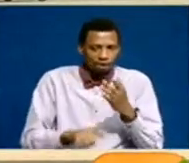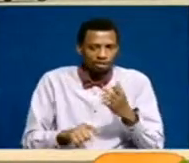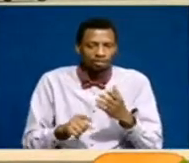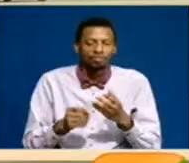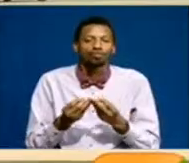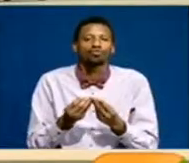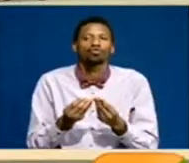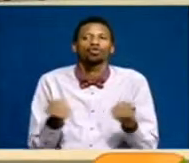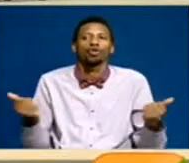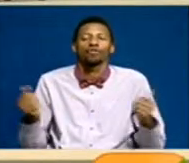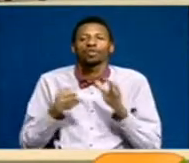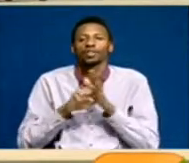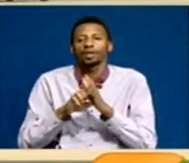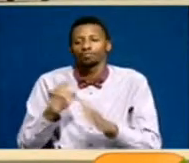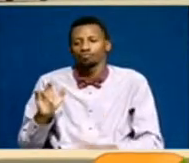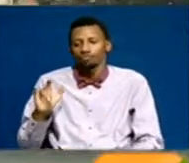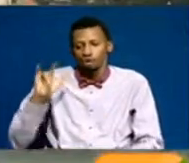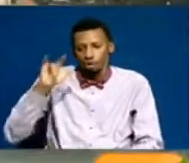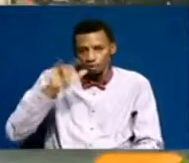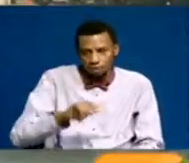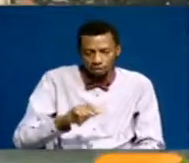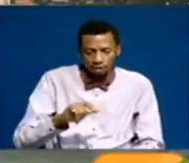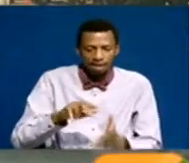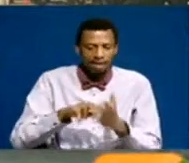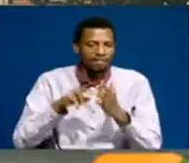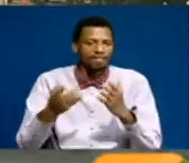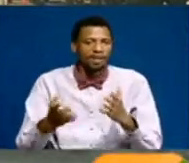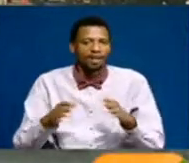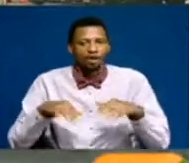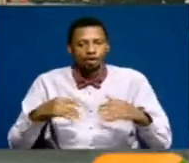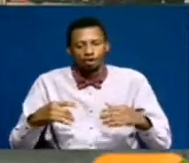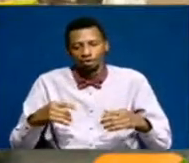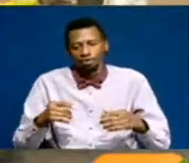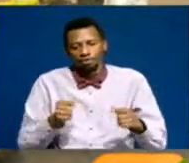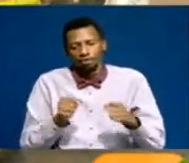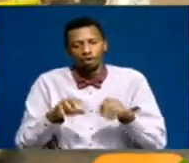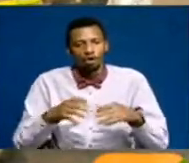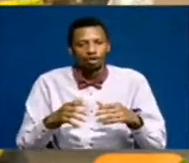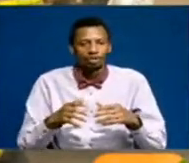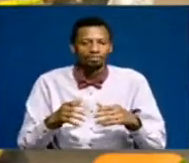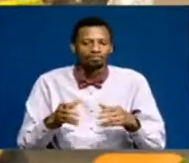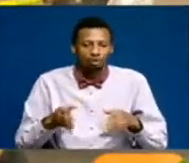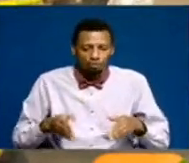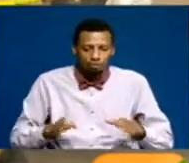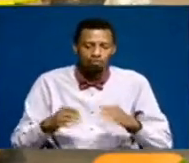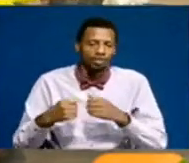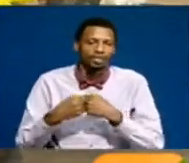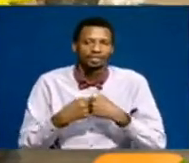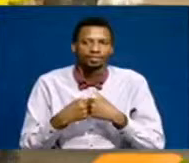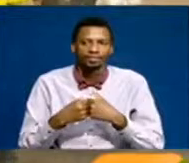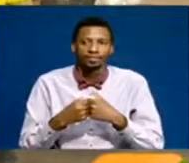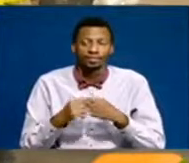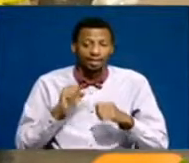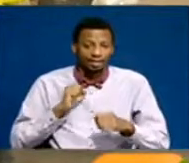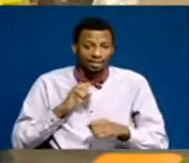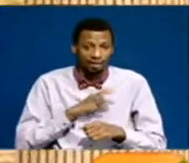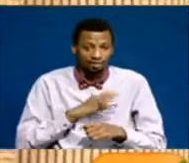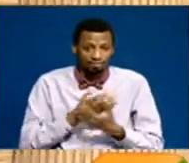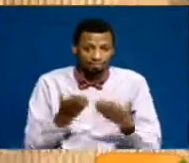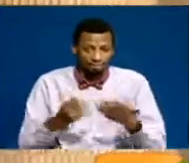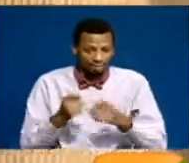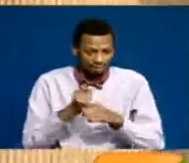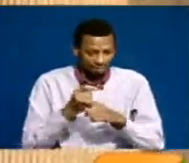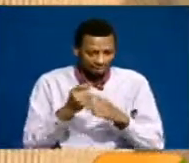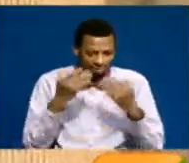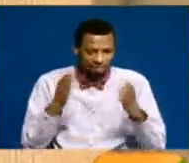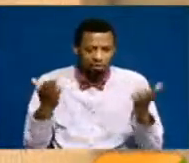such as landing gear failure or even runway excursions. Staff have received technical training in both Kenya and the